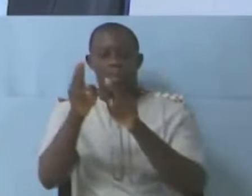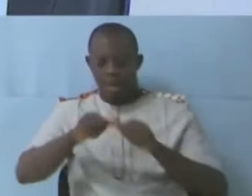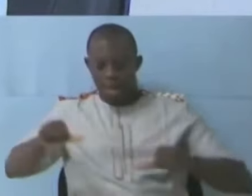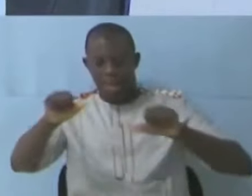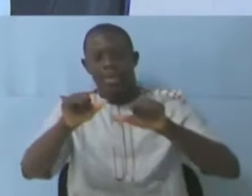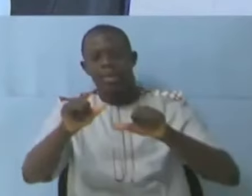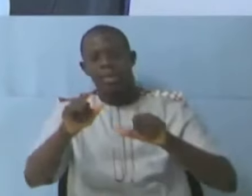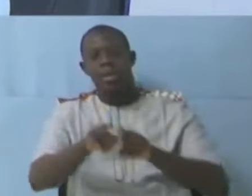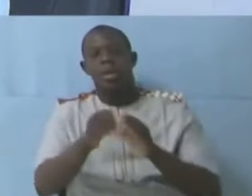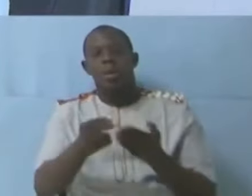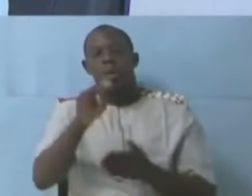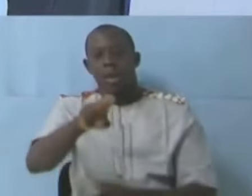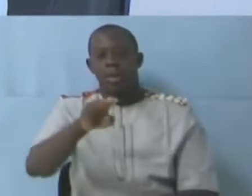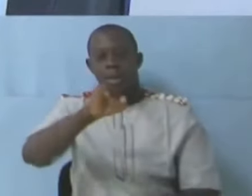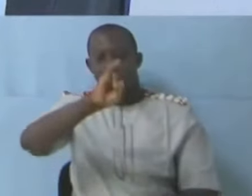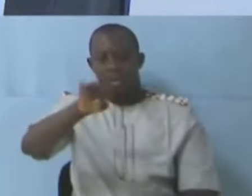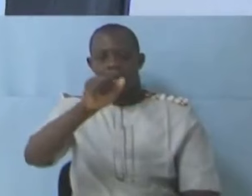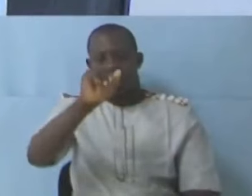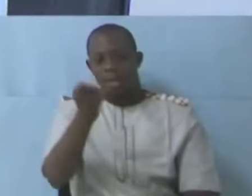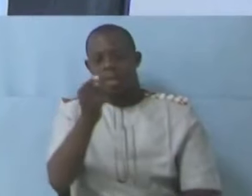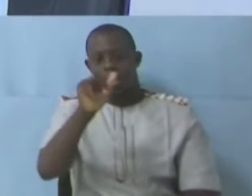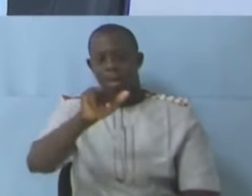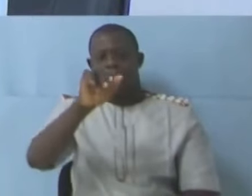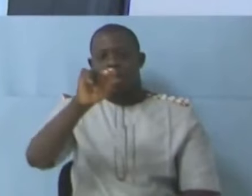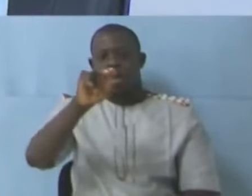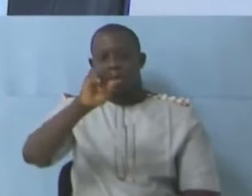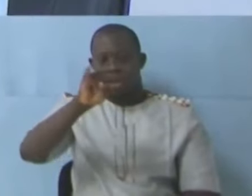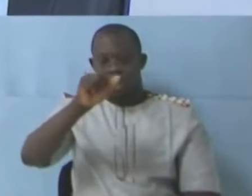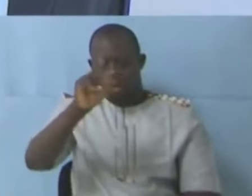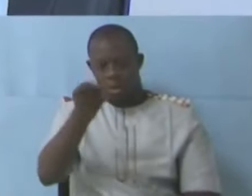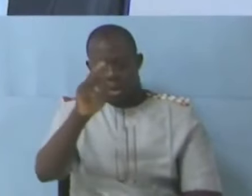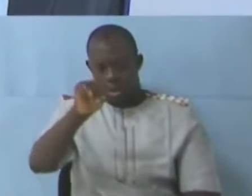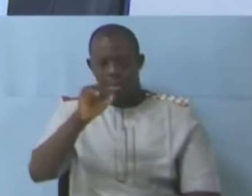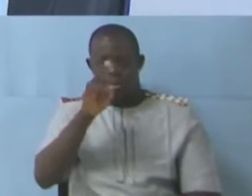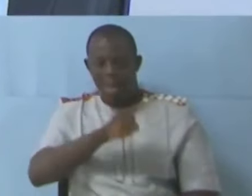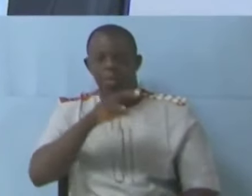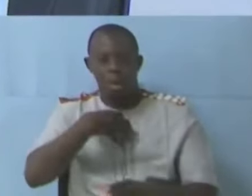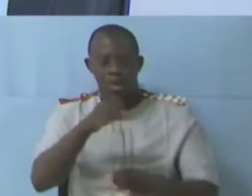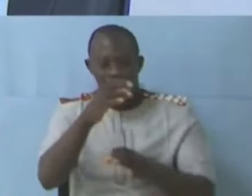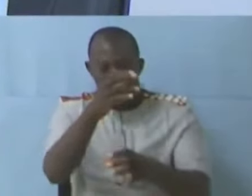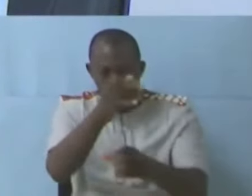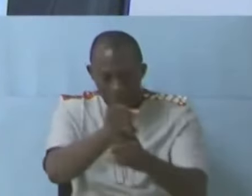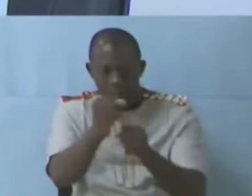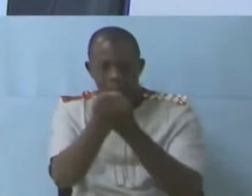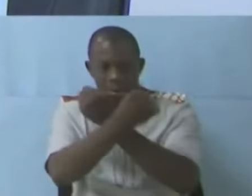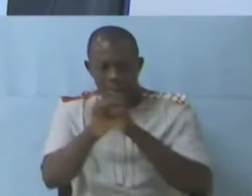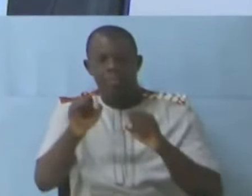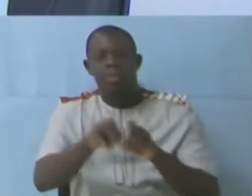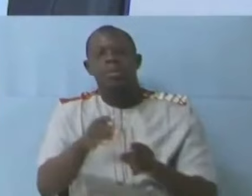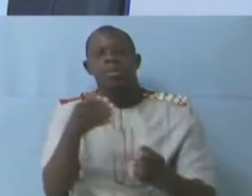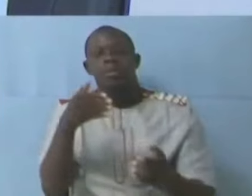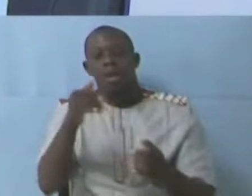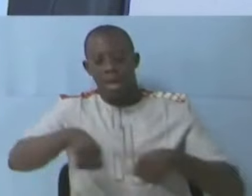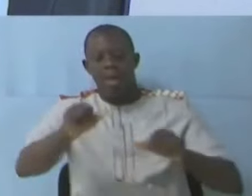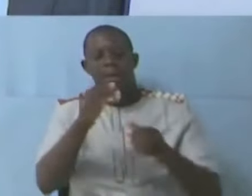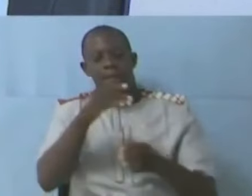So Njaga Jan mo don try pour rescue ko. Then it was Njaga Jan who was trying to rescue him. Fofu lañ soutel Njaga